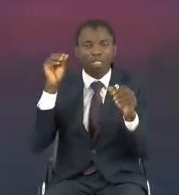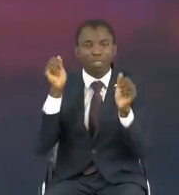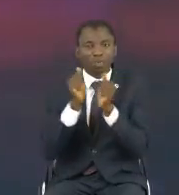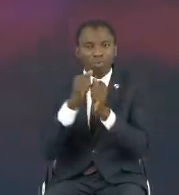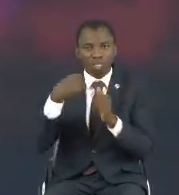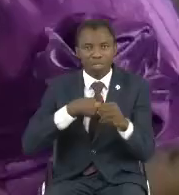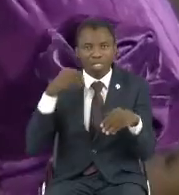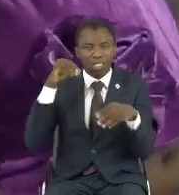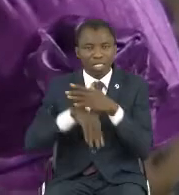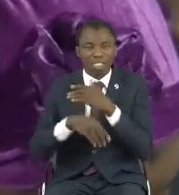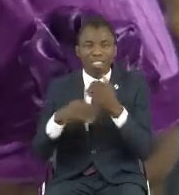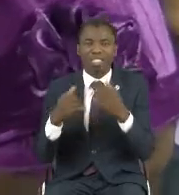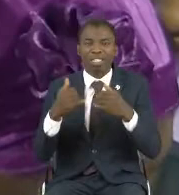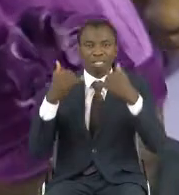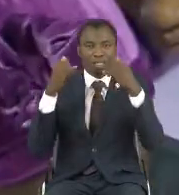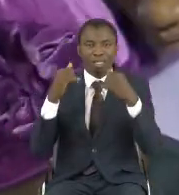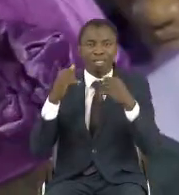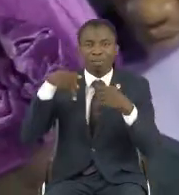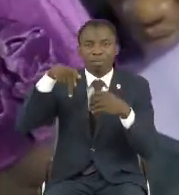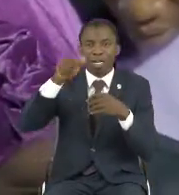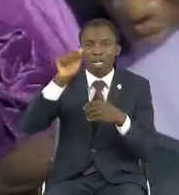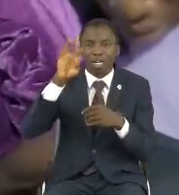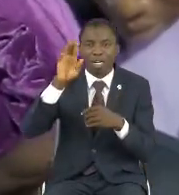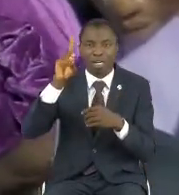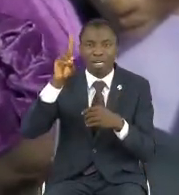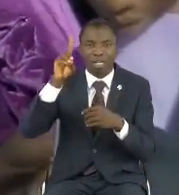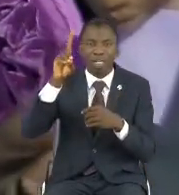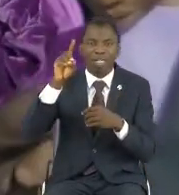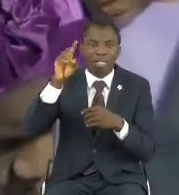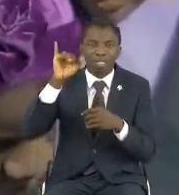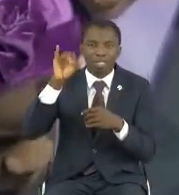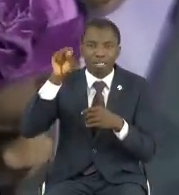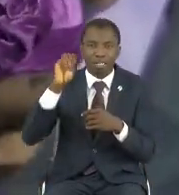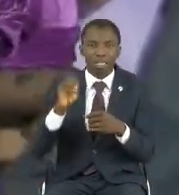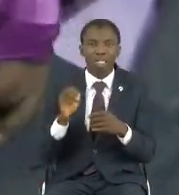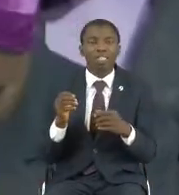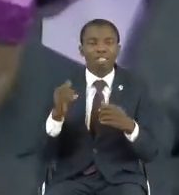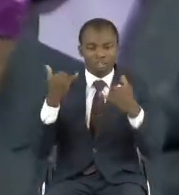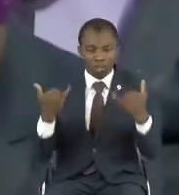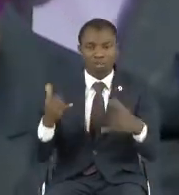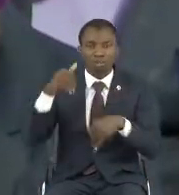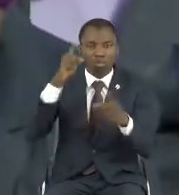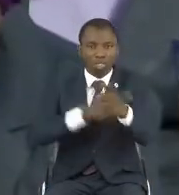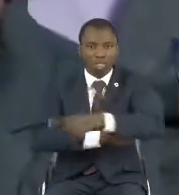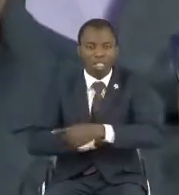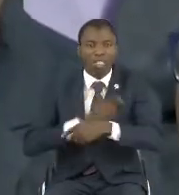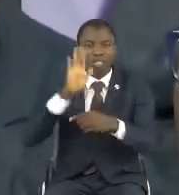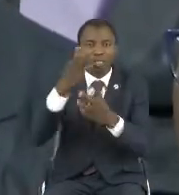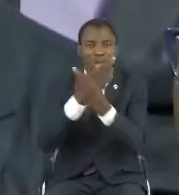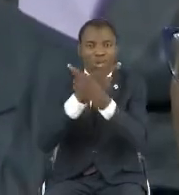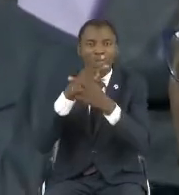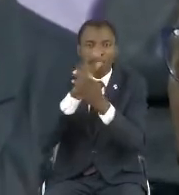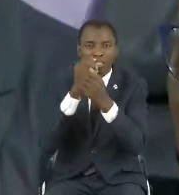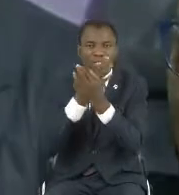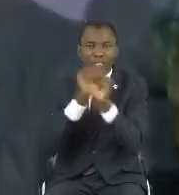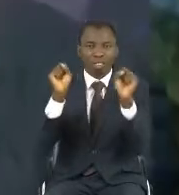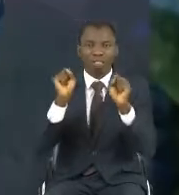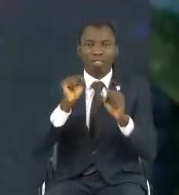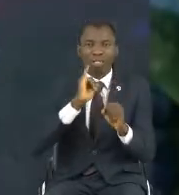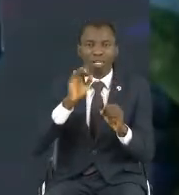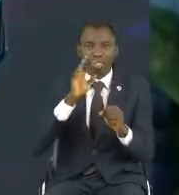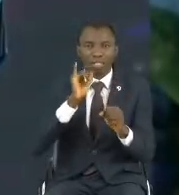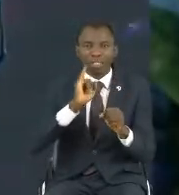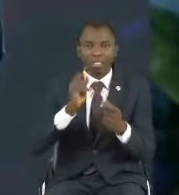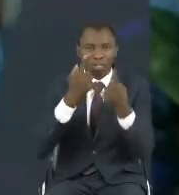paradise. And today your redemption has come. You either say no or you